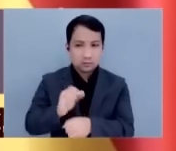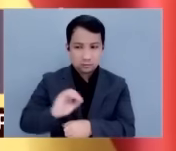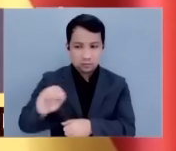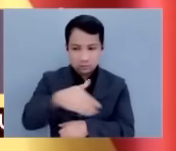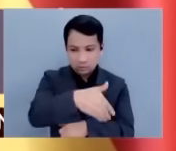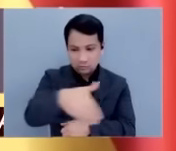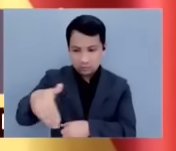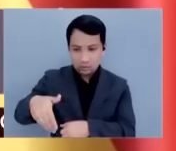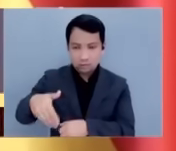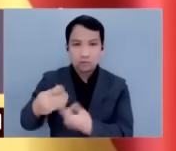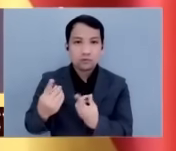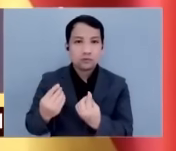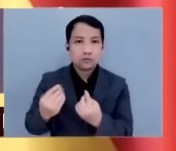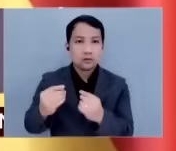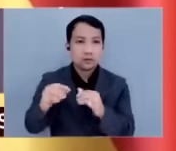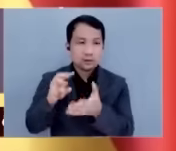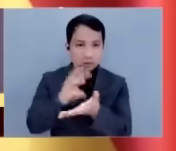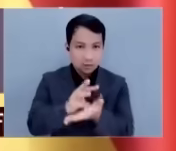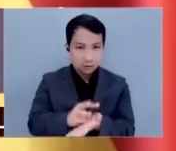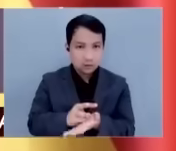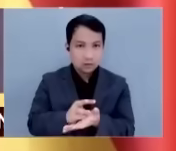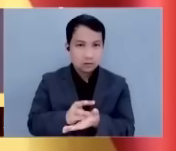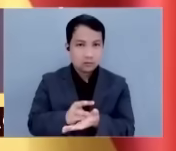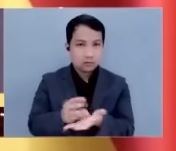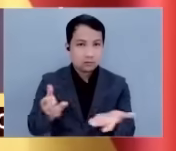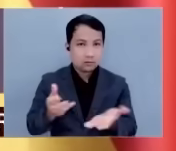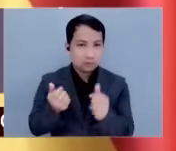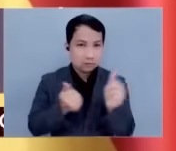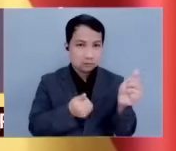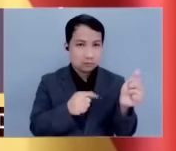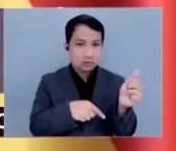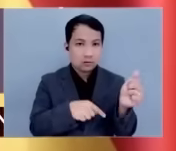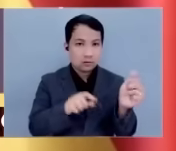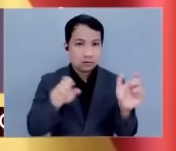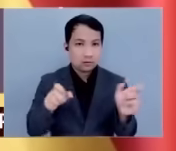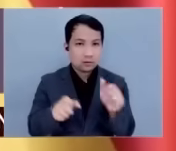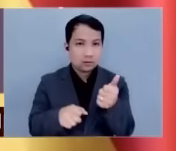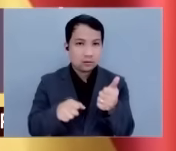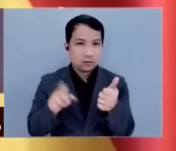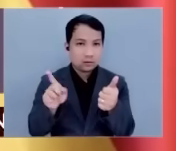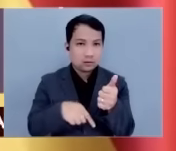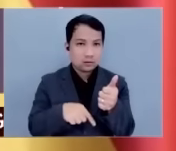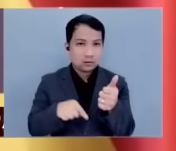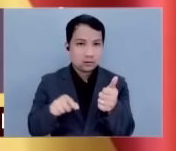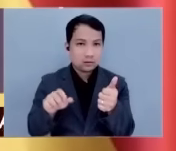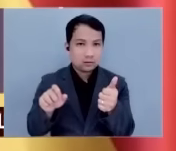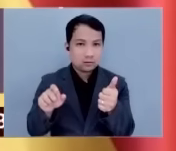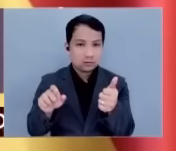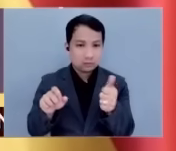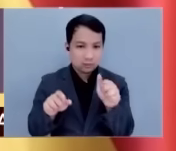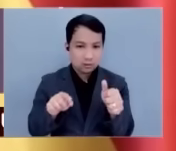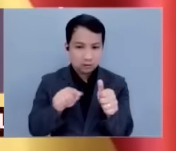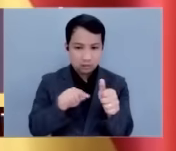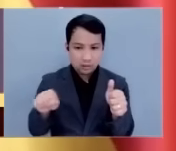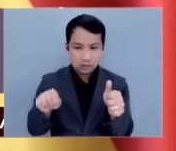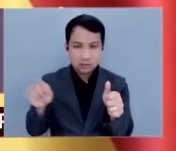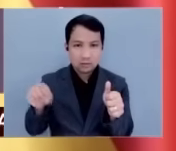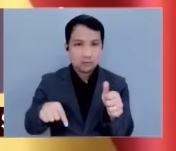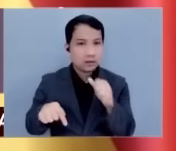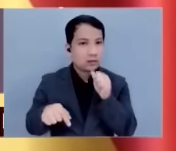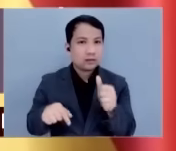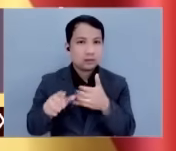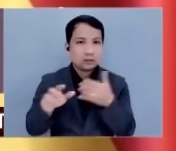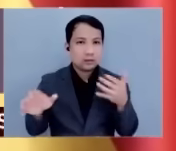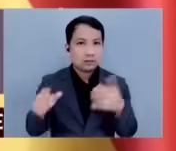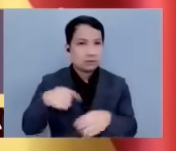is follows what is now described as a 10-dash line. This is not recognized by